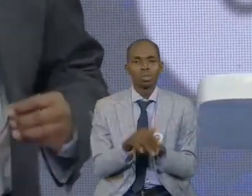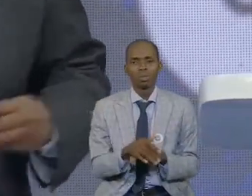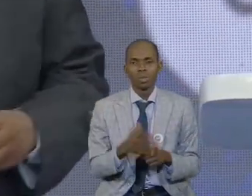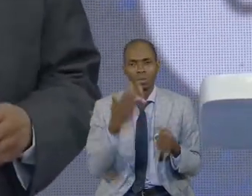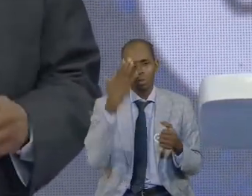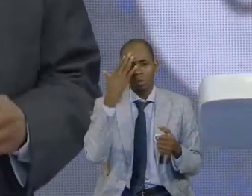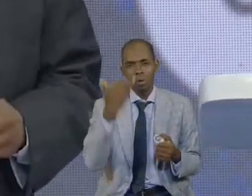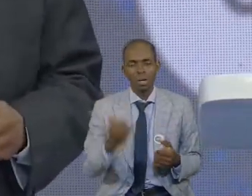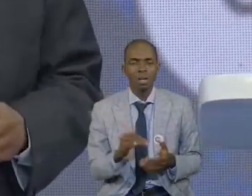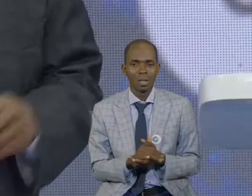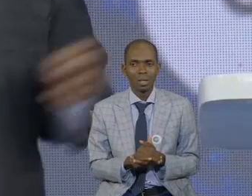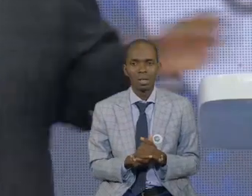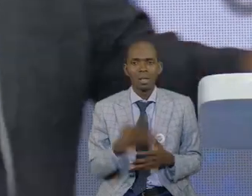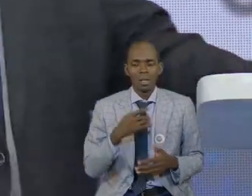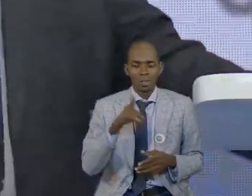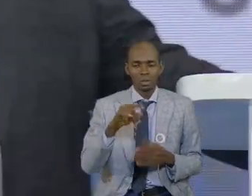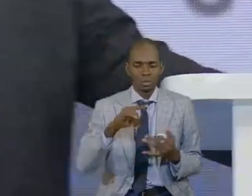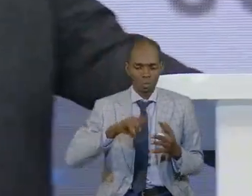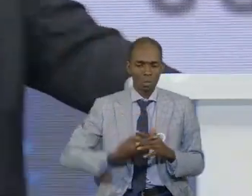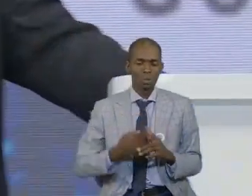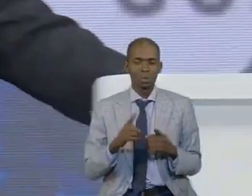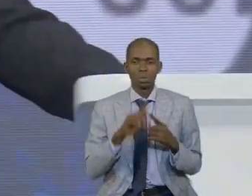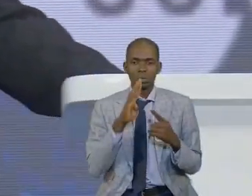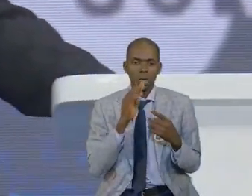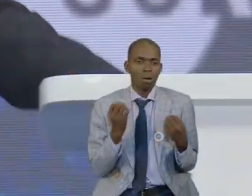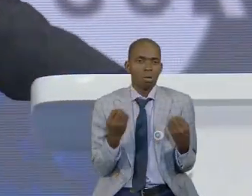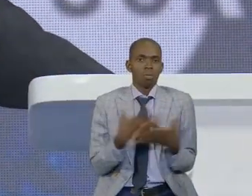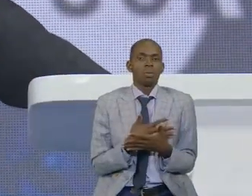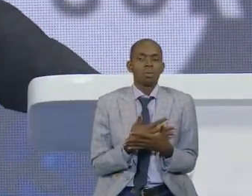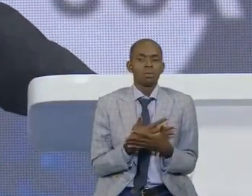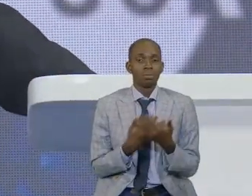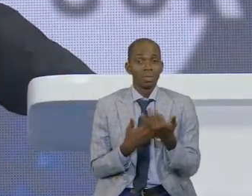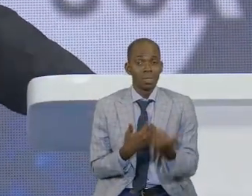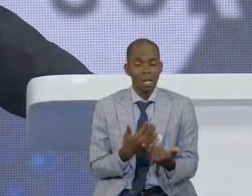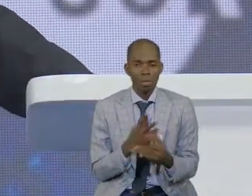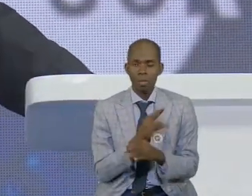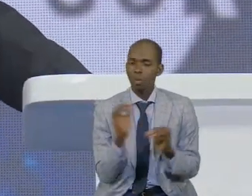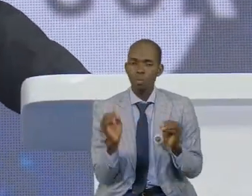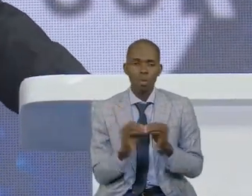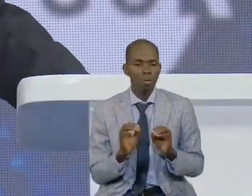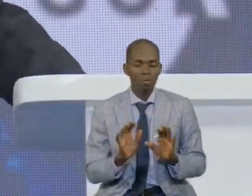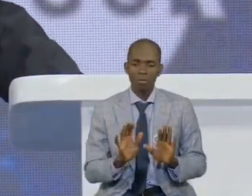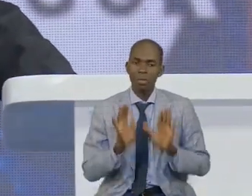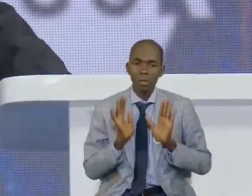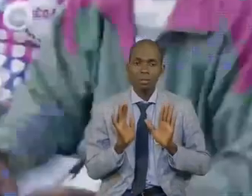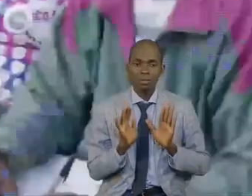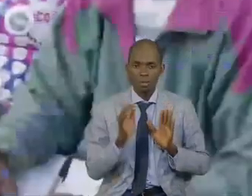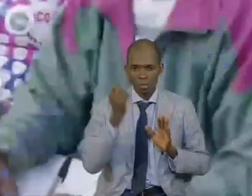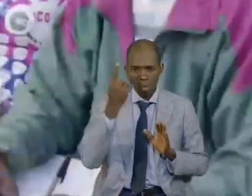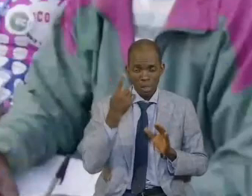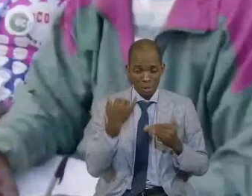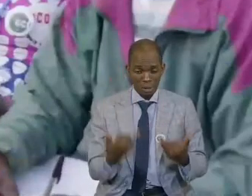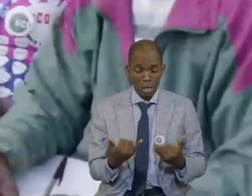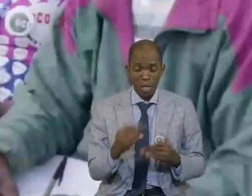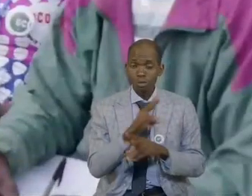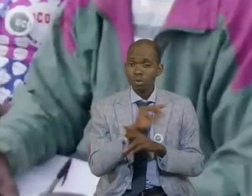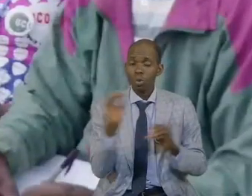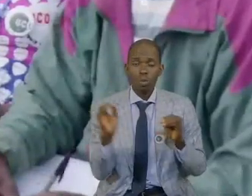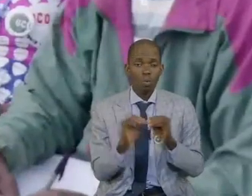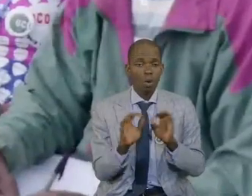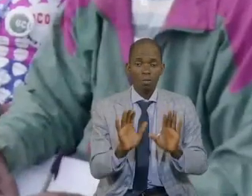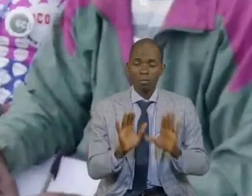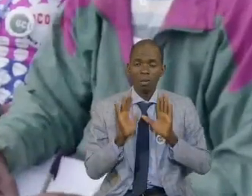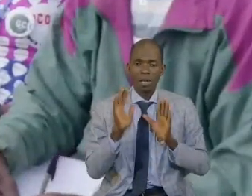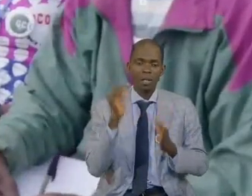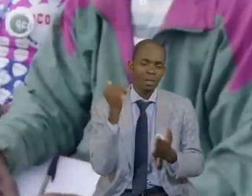And you are afraid. No more fear. I said, no more fear.